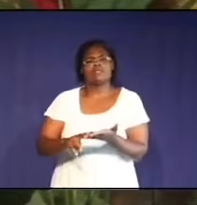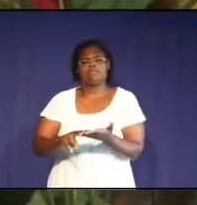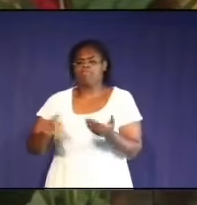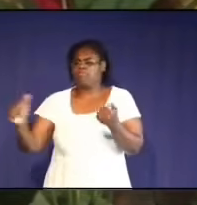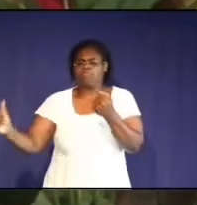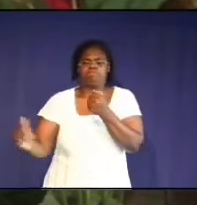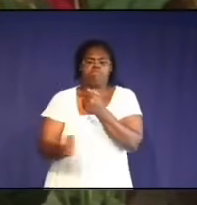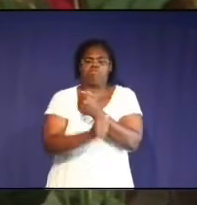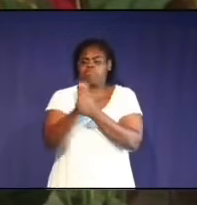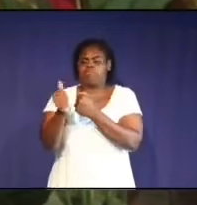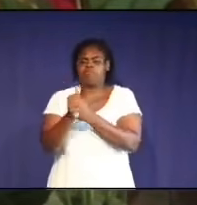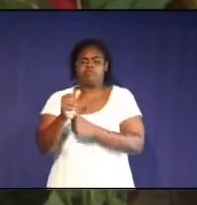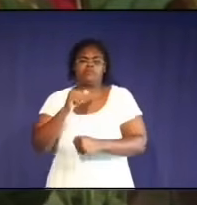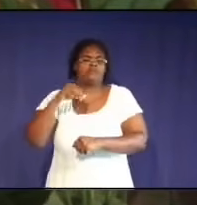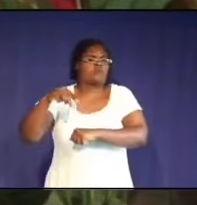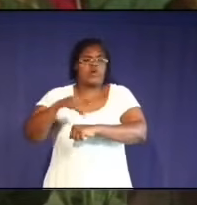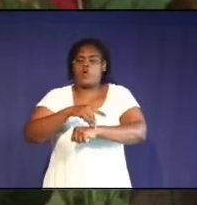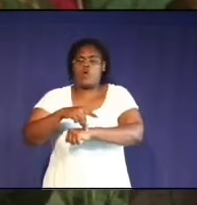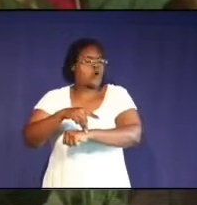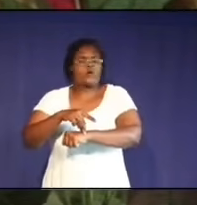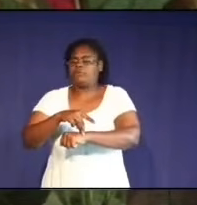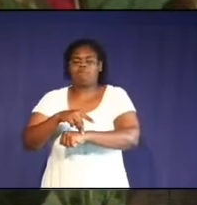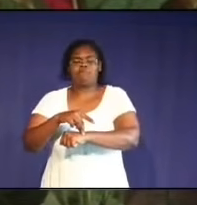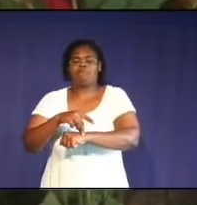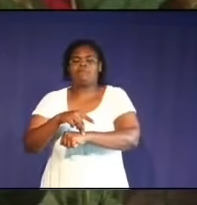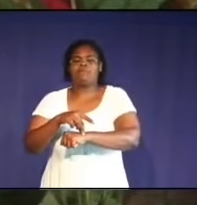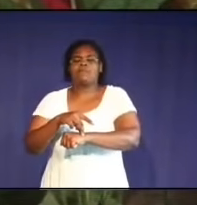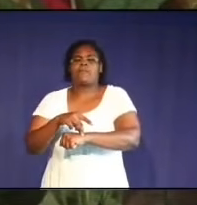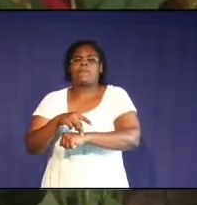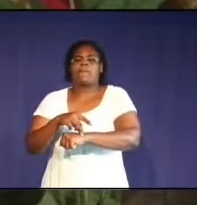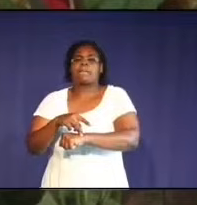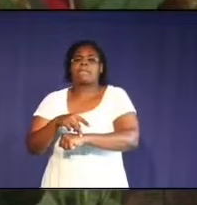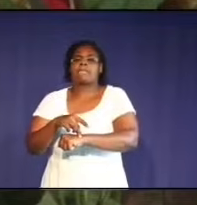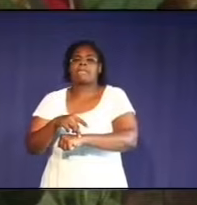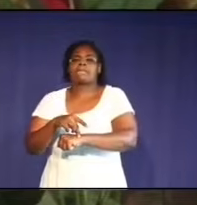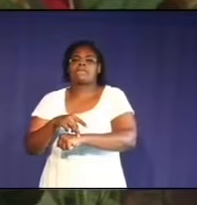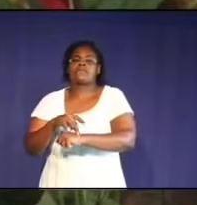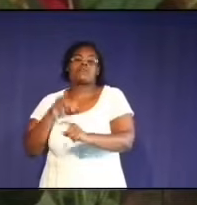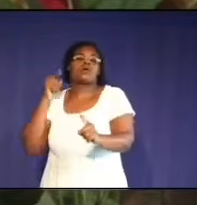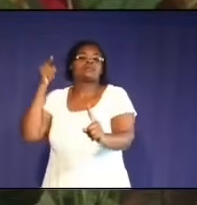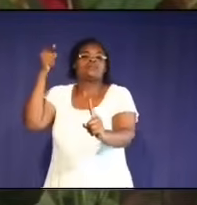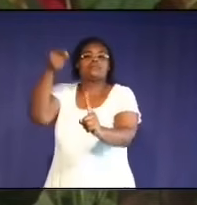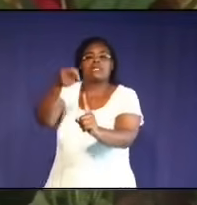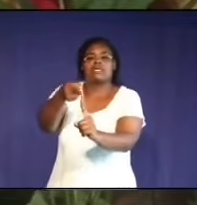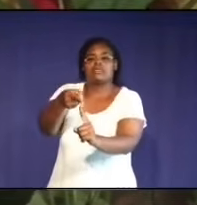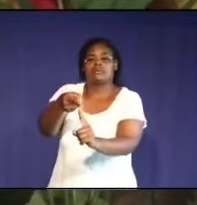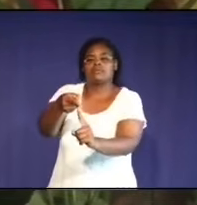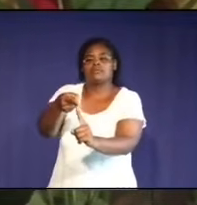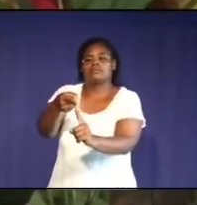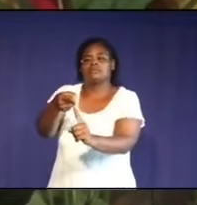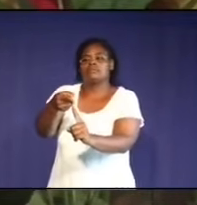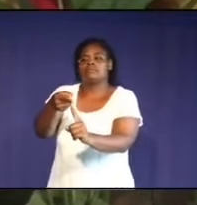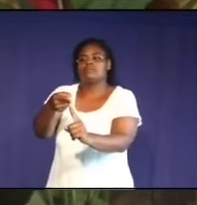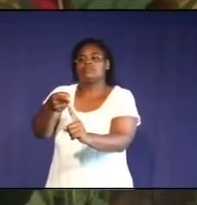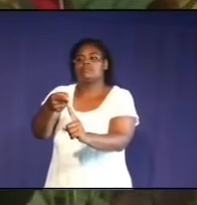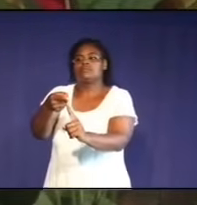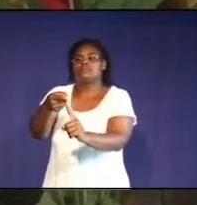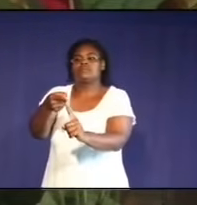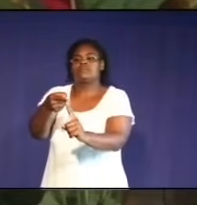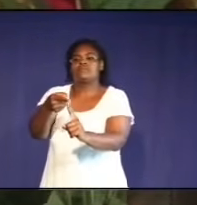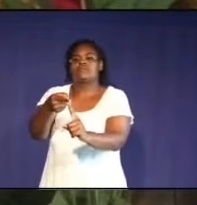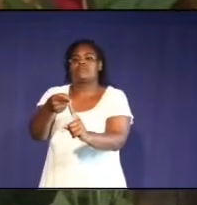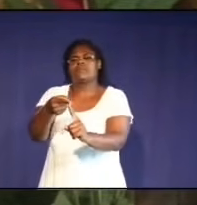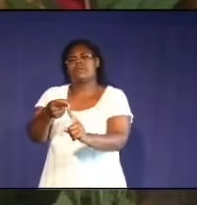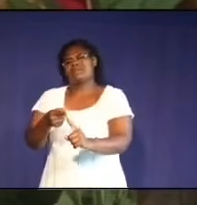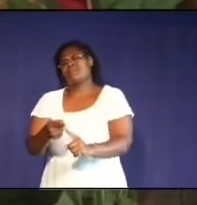until. Hurt not the earth until. Well, there's something